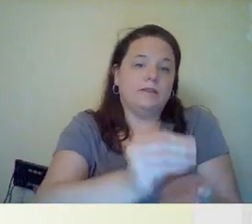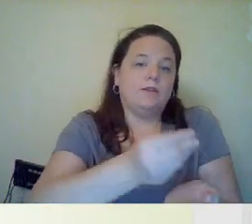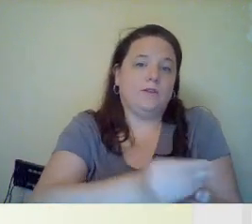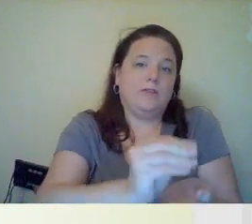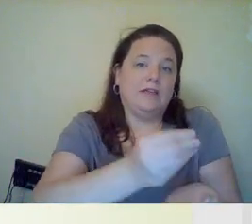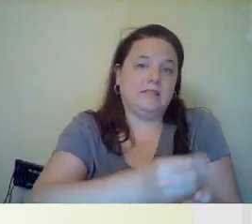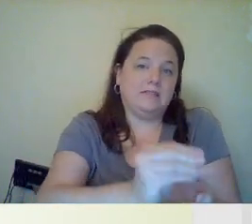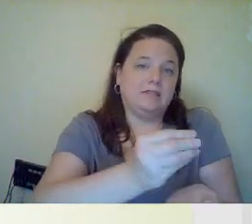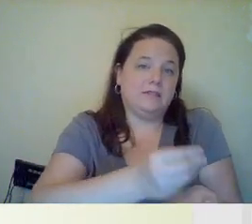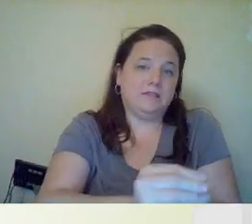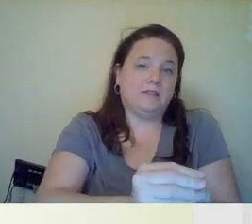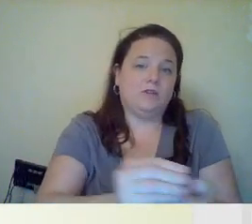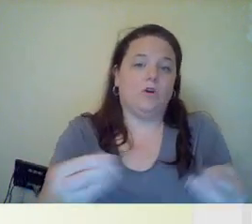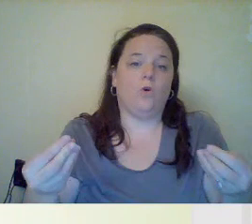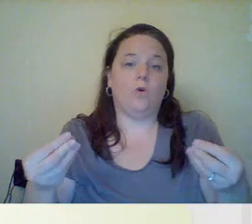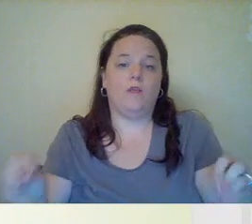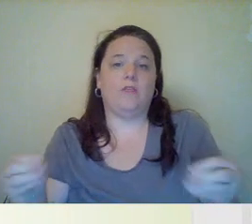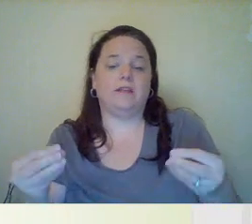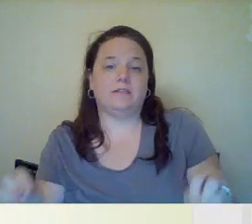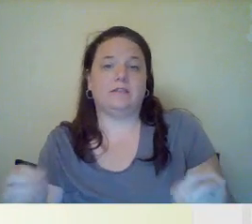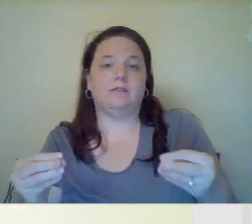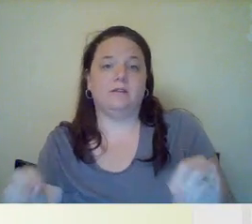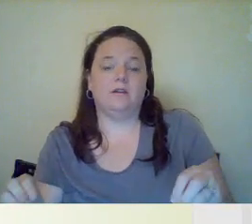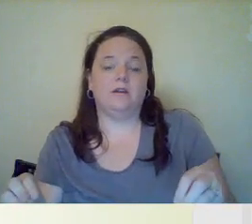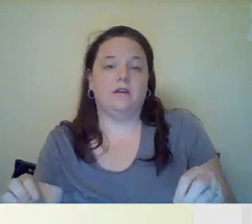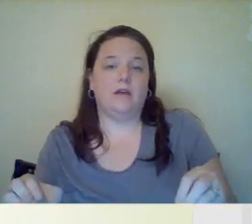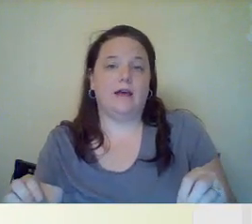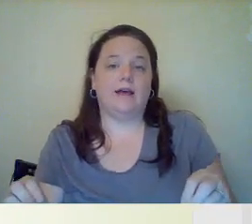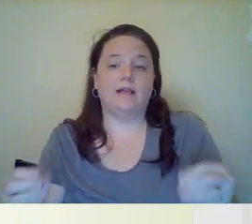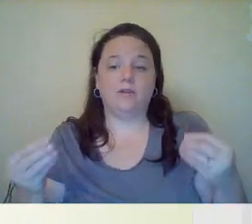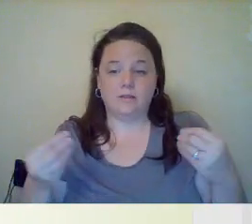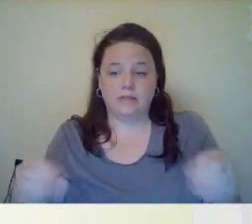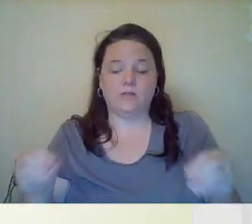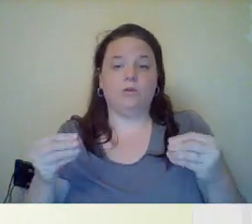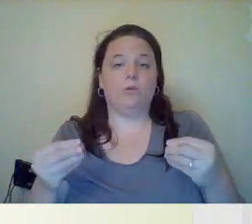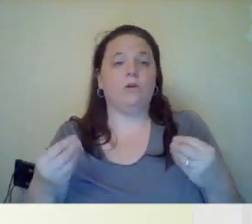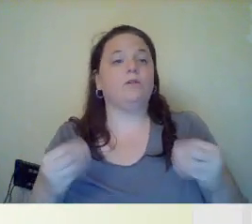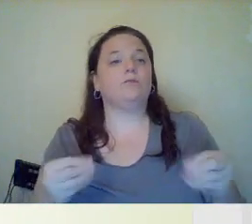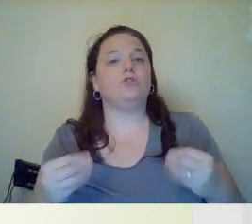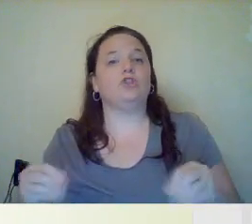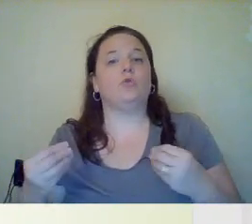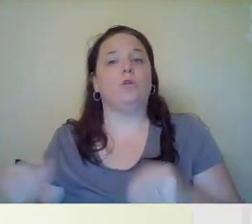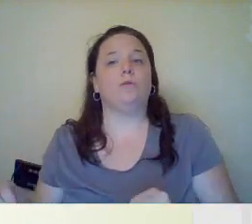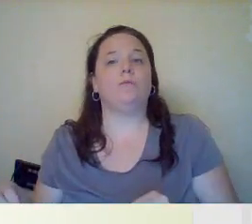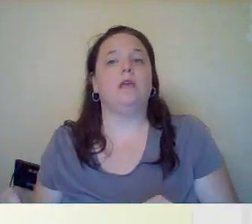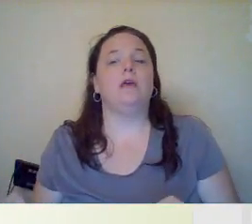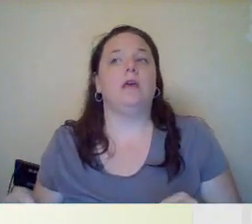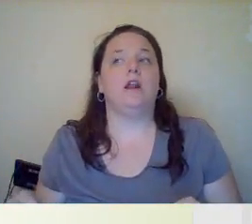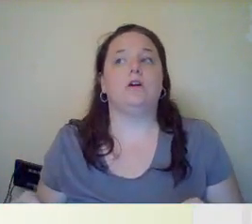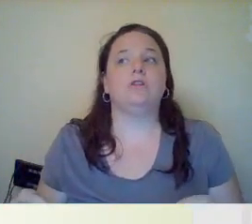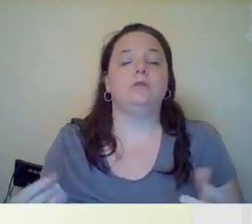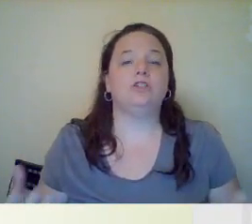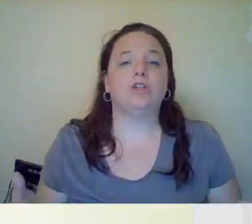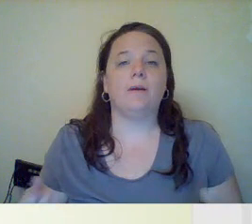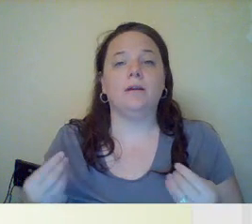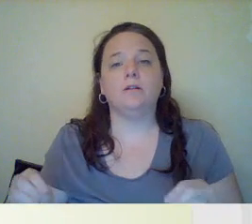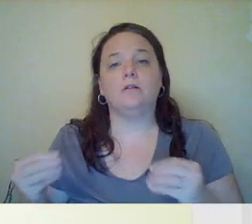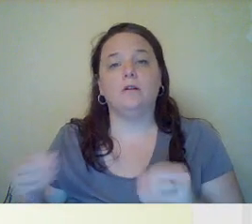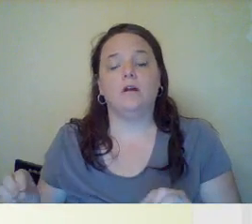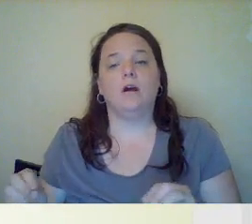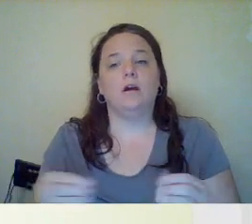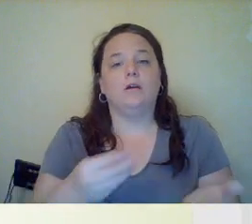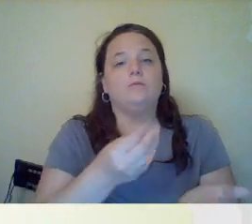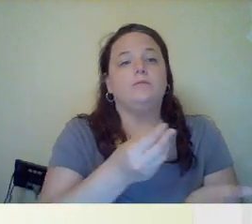Store is either this or this. I use this one more, store. It also means